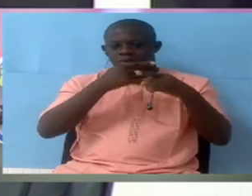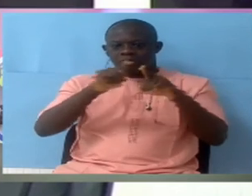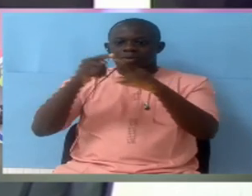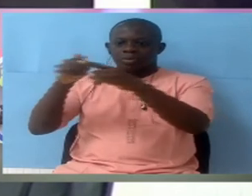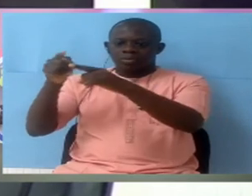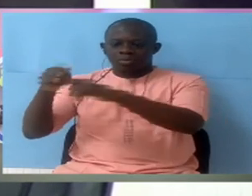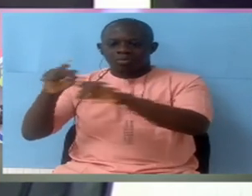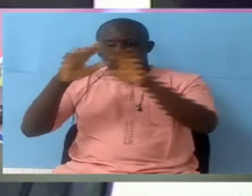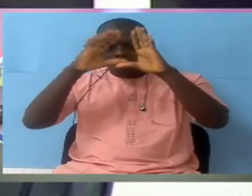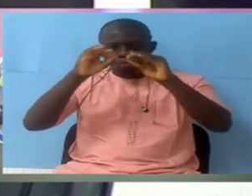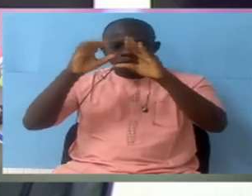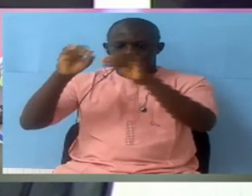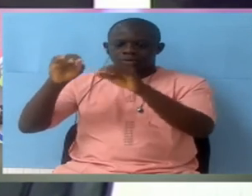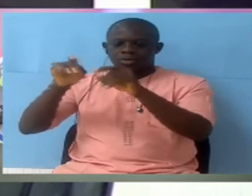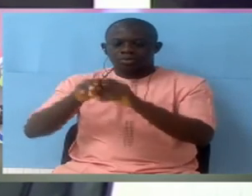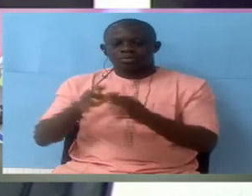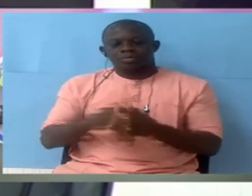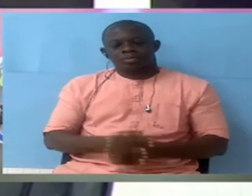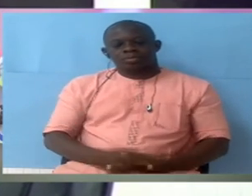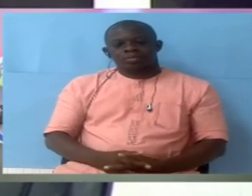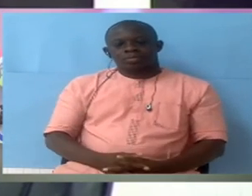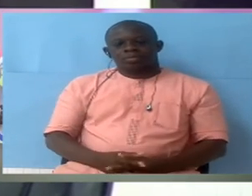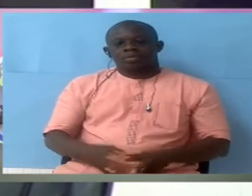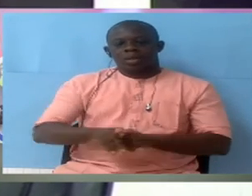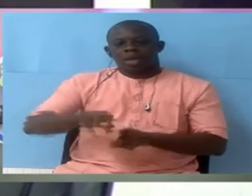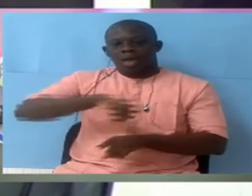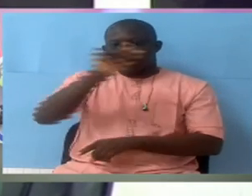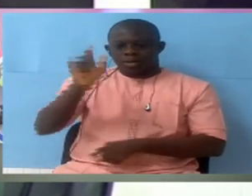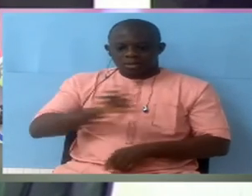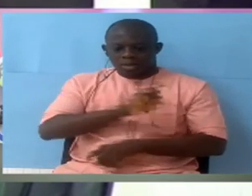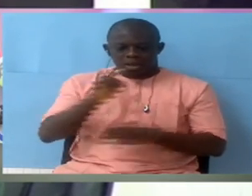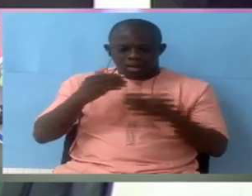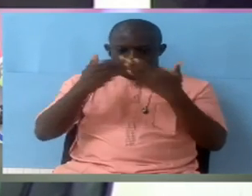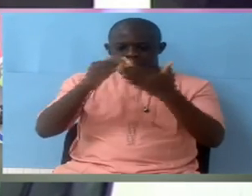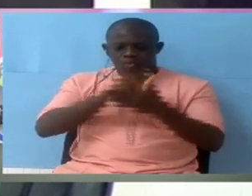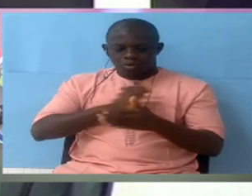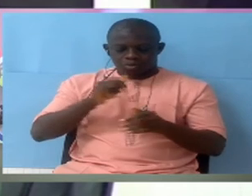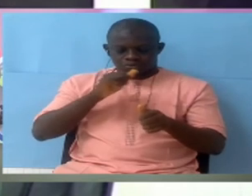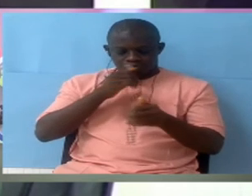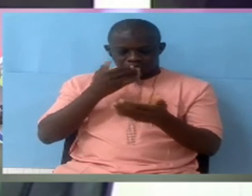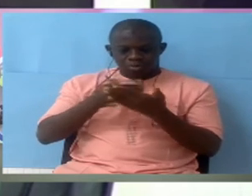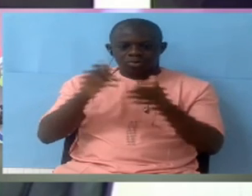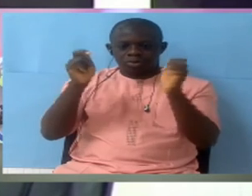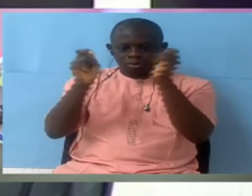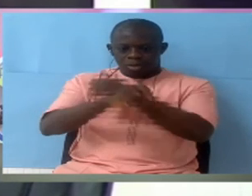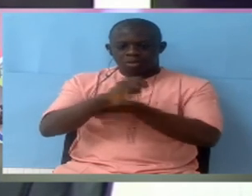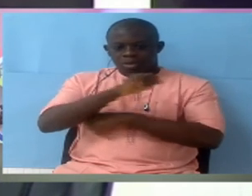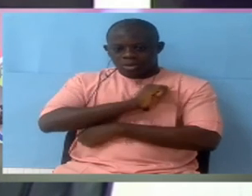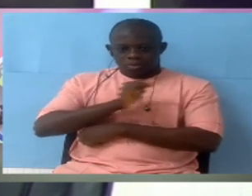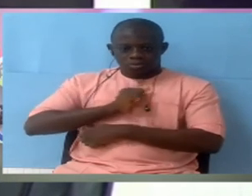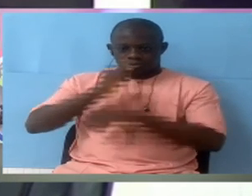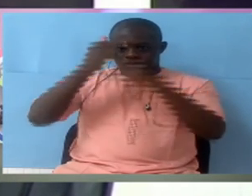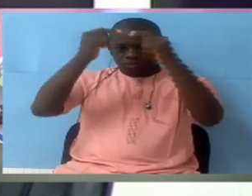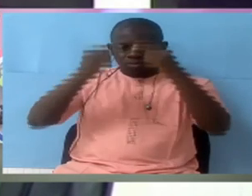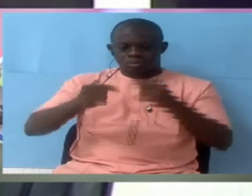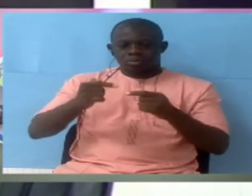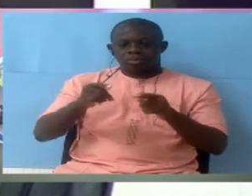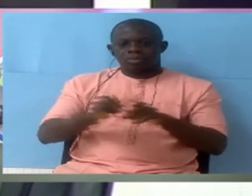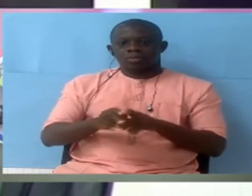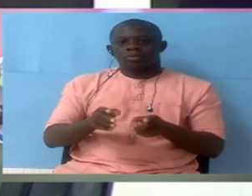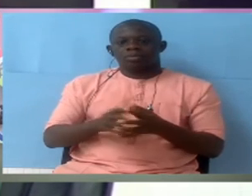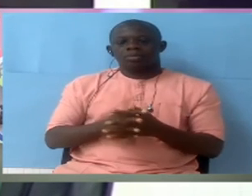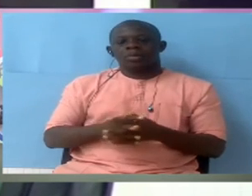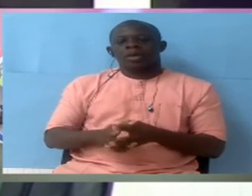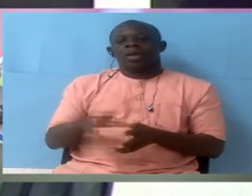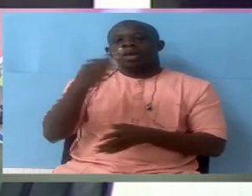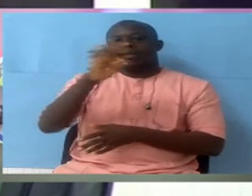different offices. Ñu duggal la ci office bu uté ak sa borom. They told us to change our statement. Ñu ne nañ wéci suñ kaddu yi. If they cannot process